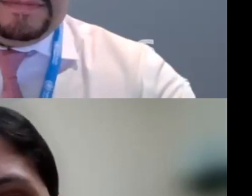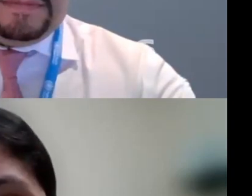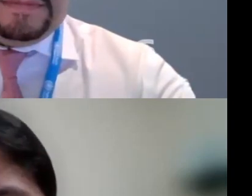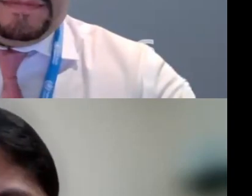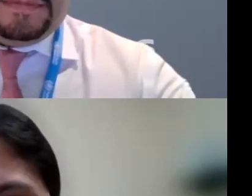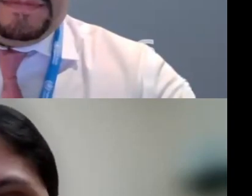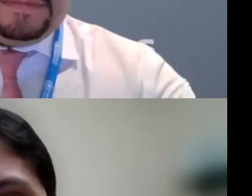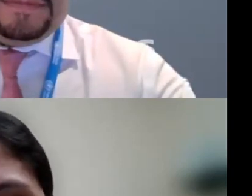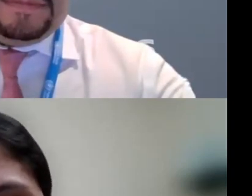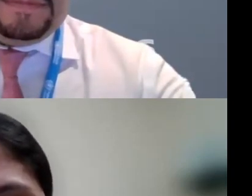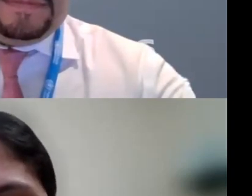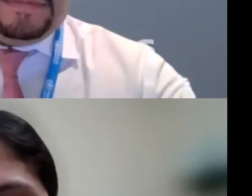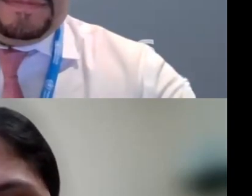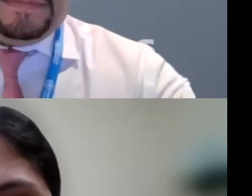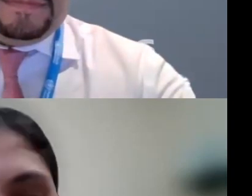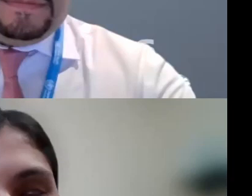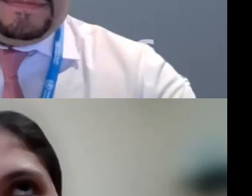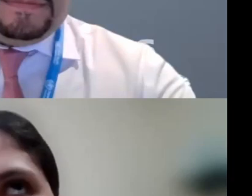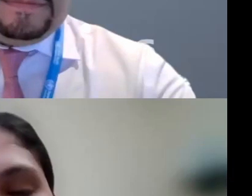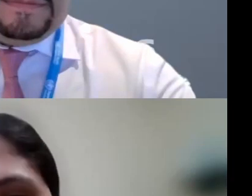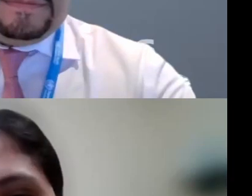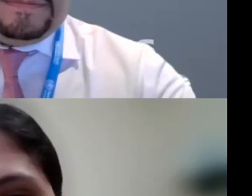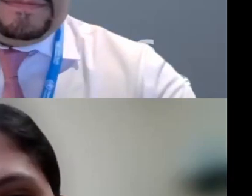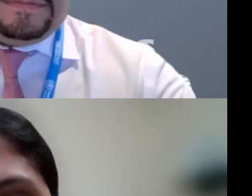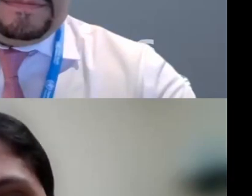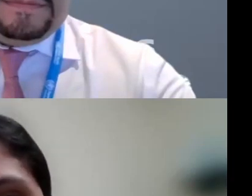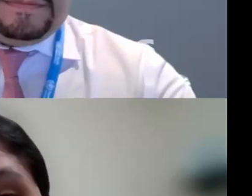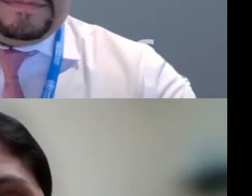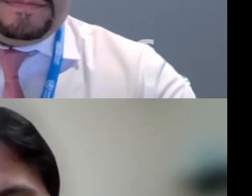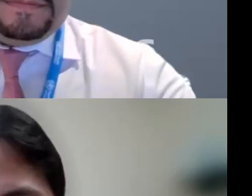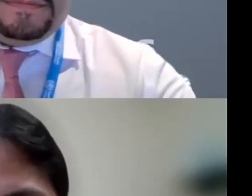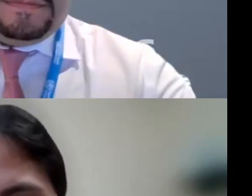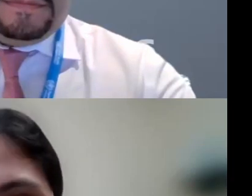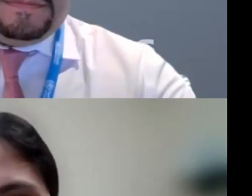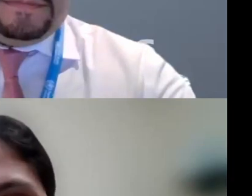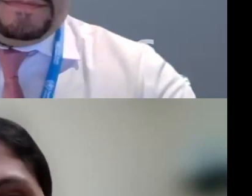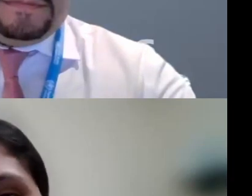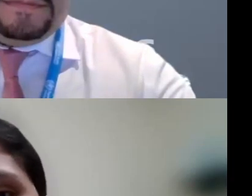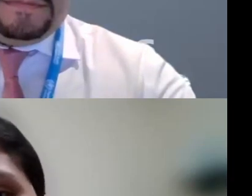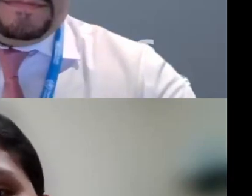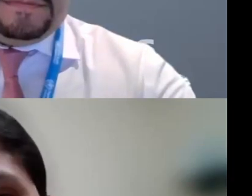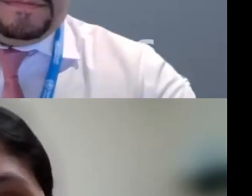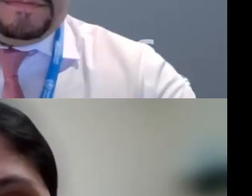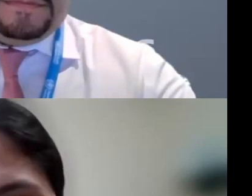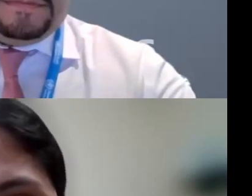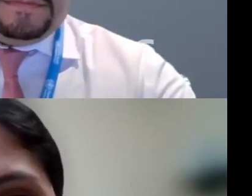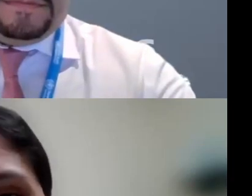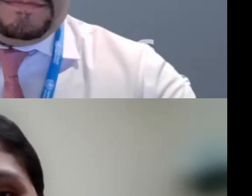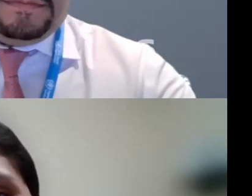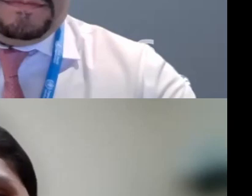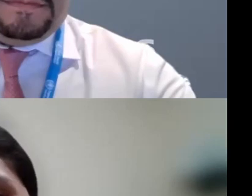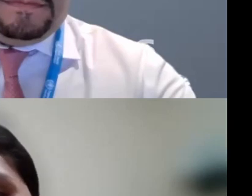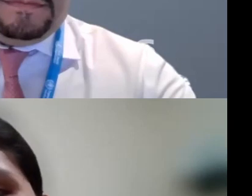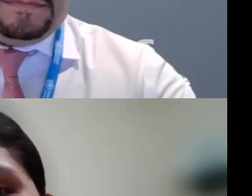are really need to be involved in those at all the levels because we bring new ideas and also new